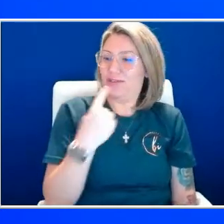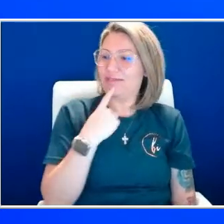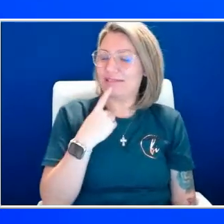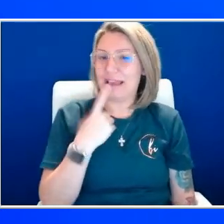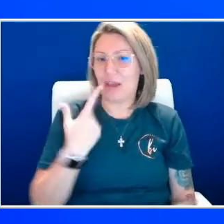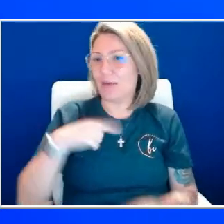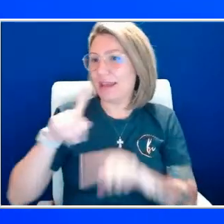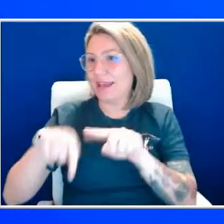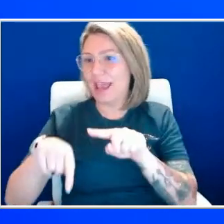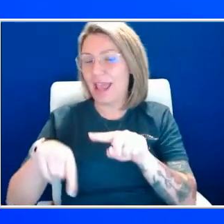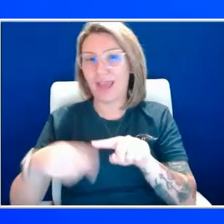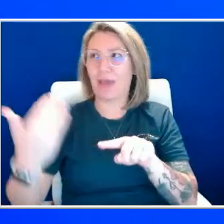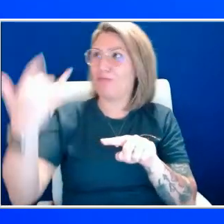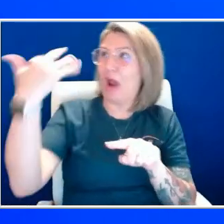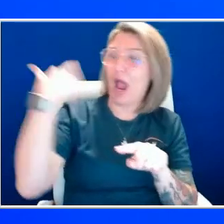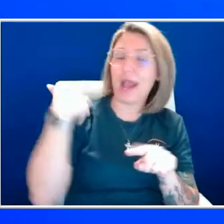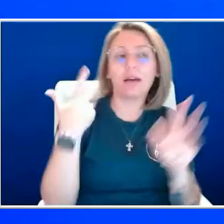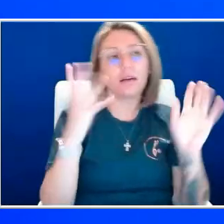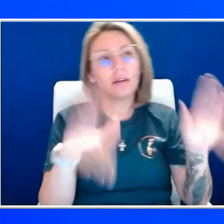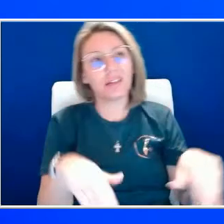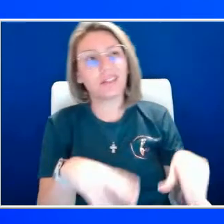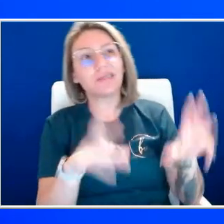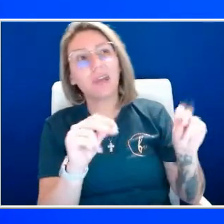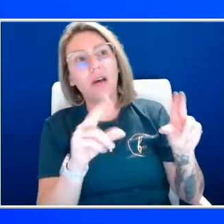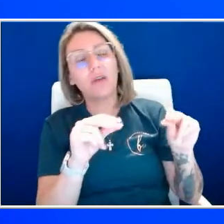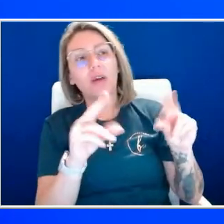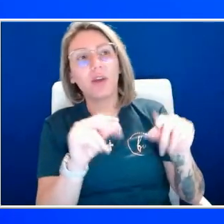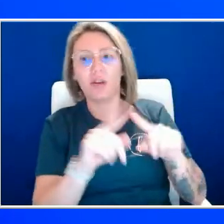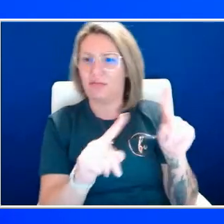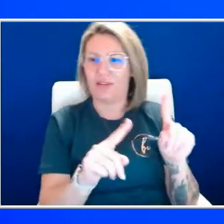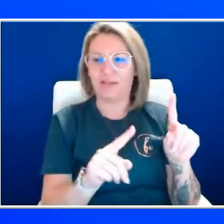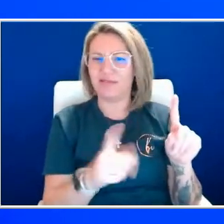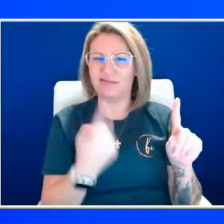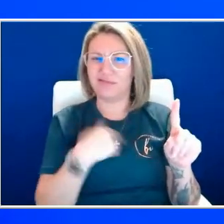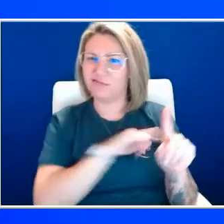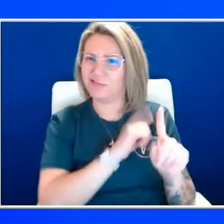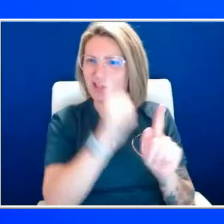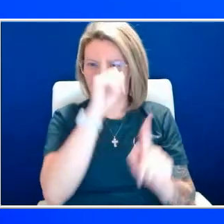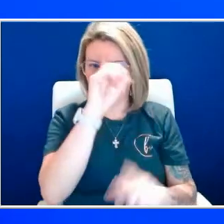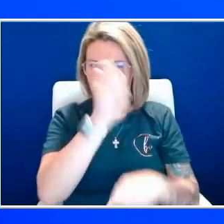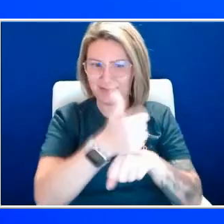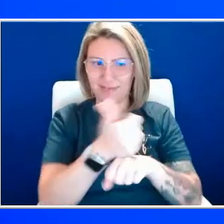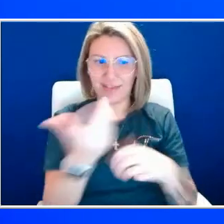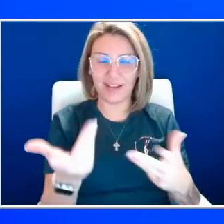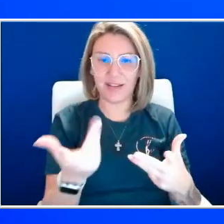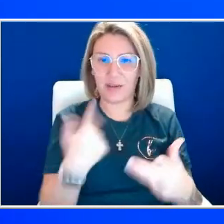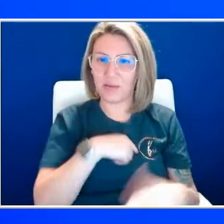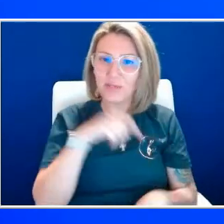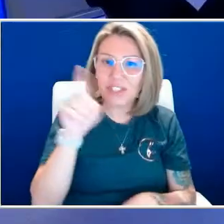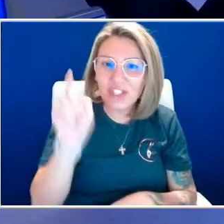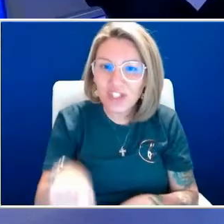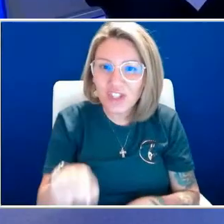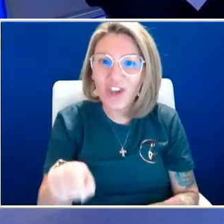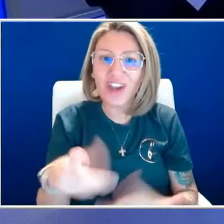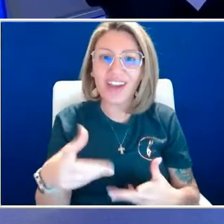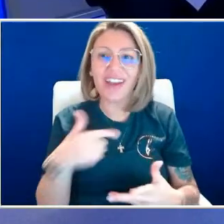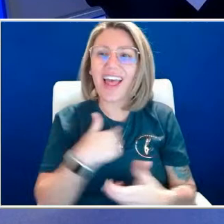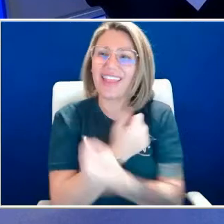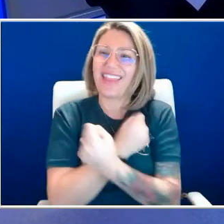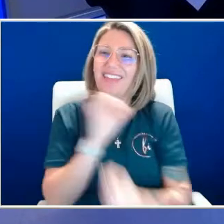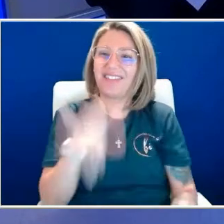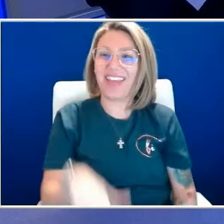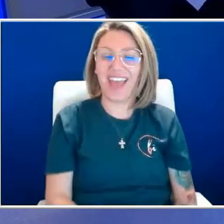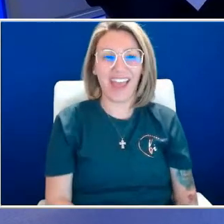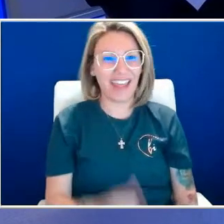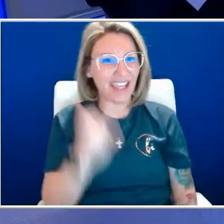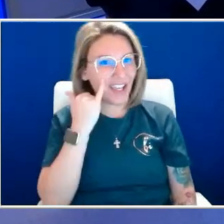reason to say no, and team attitude changed to say we should do it. Let's make sure. I love that. If no one does, who else is going to do